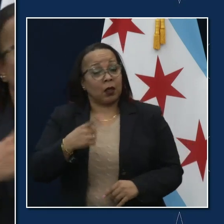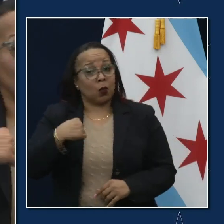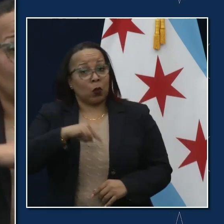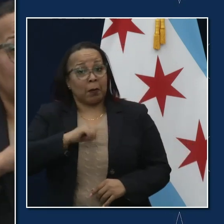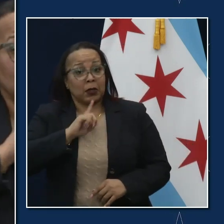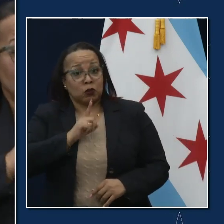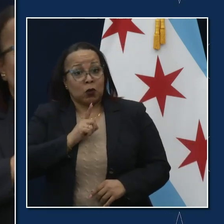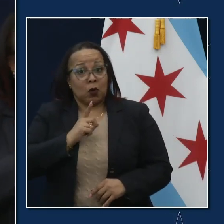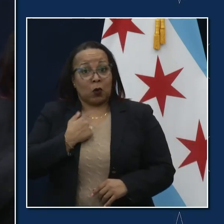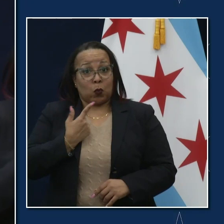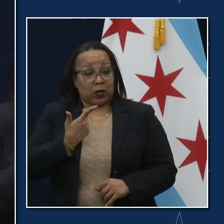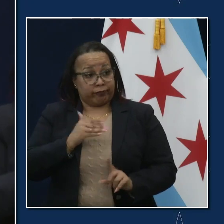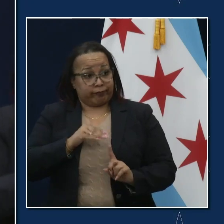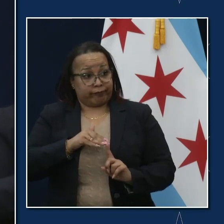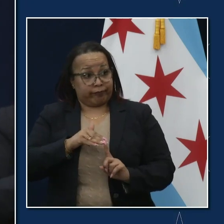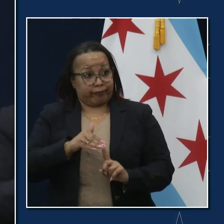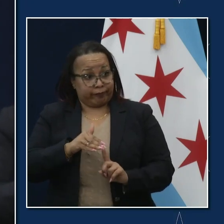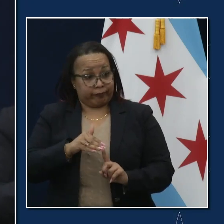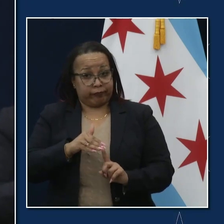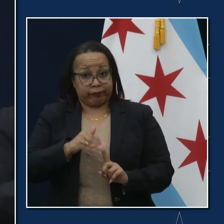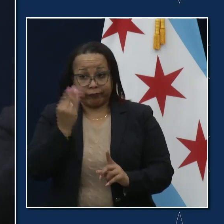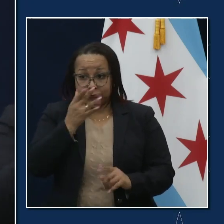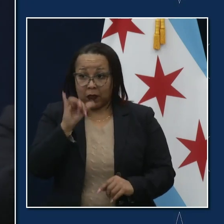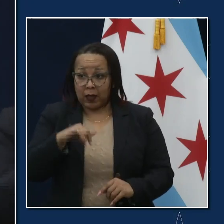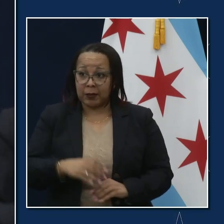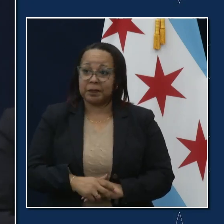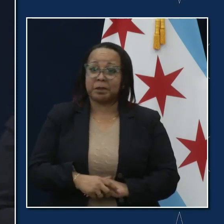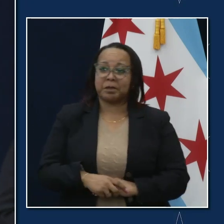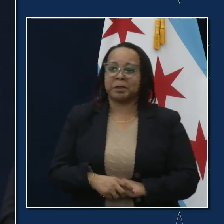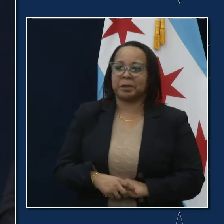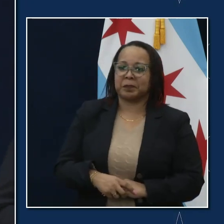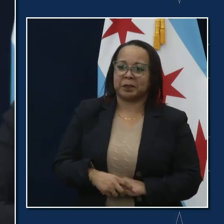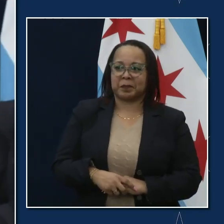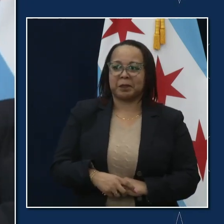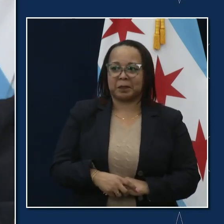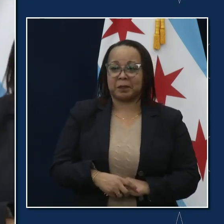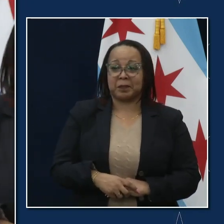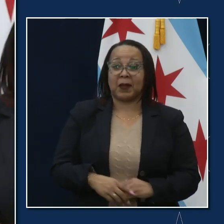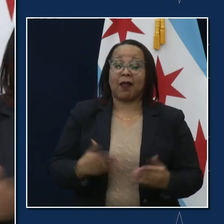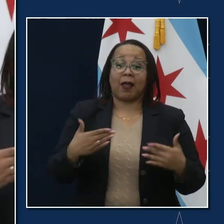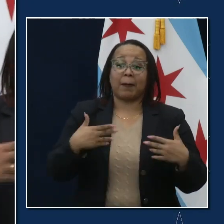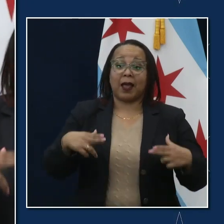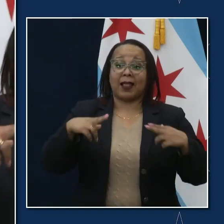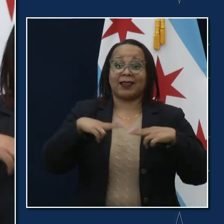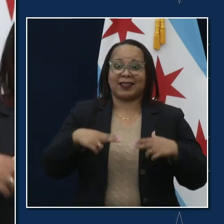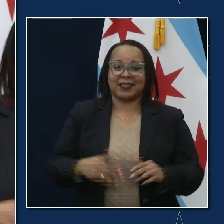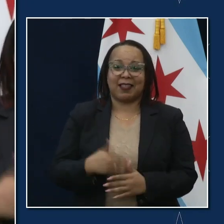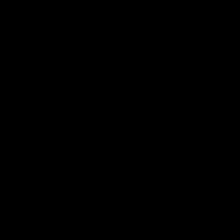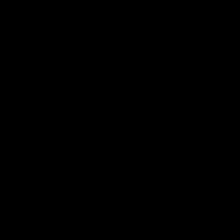sure that we keep pressing and making that case. Thanks a lot, Mayor. That's a wrap, everyone. Have a great day. Happy holidays, everybody. Thank you.